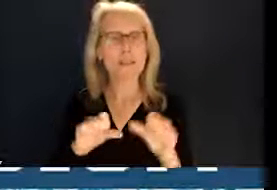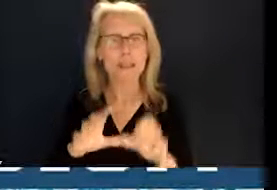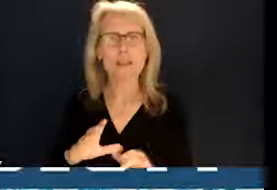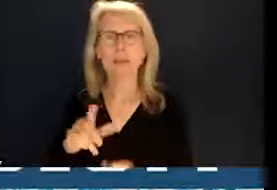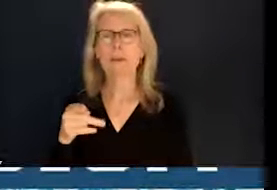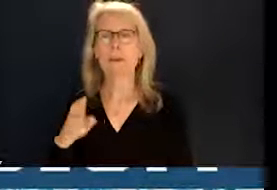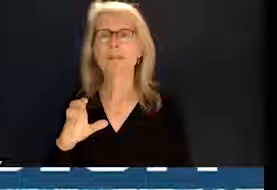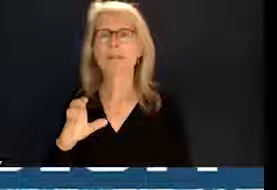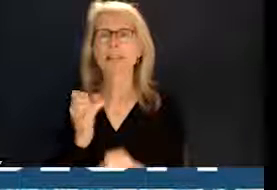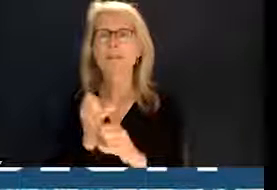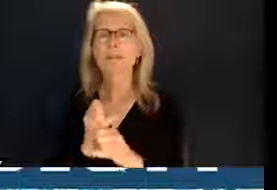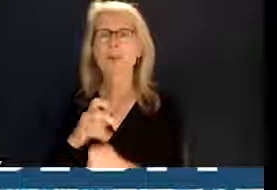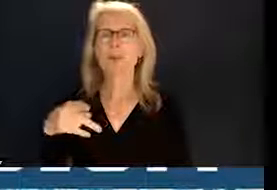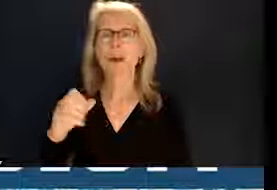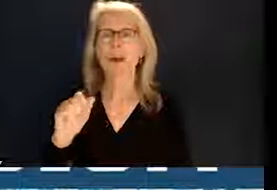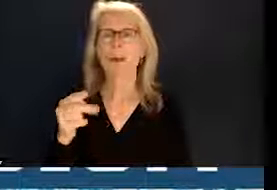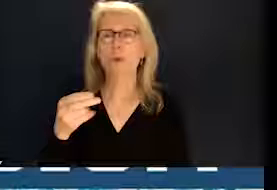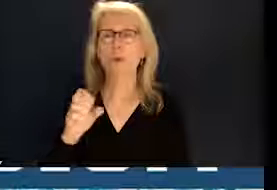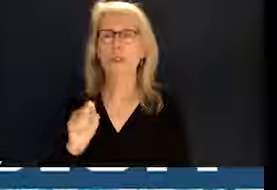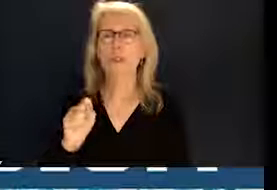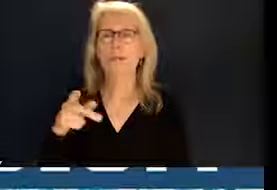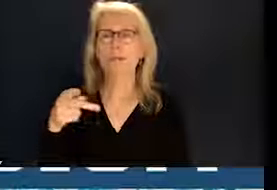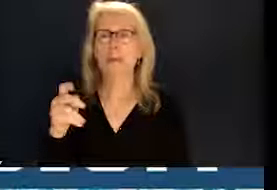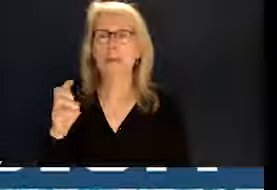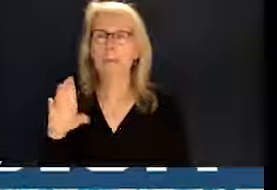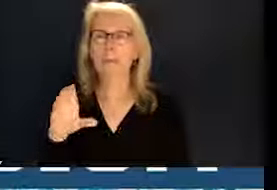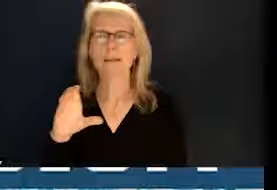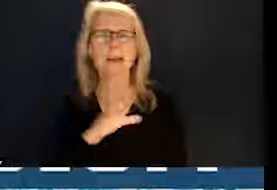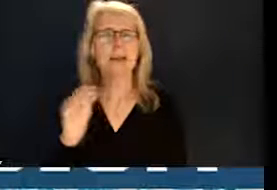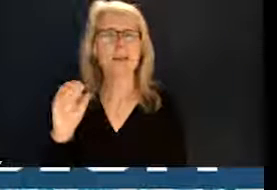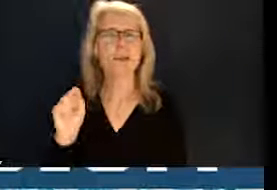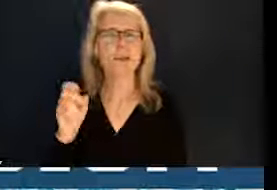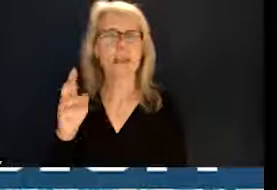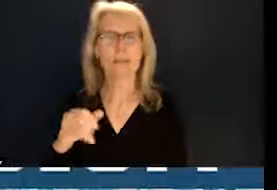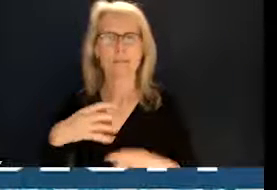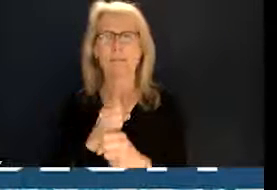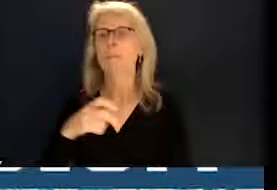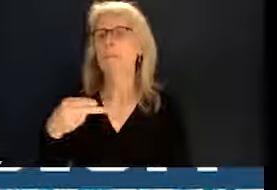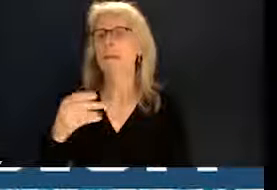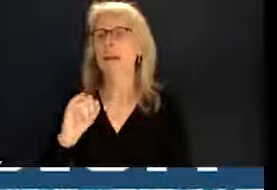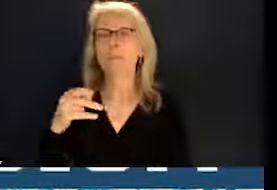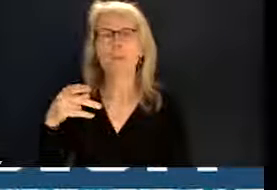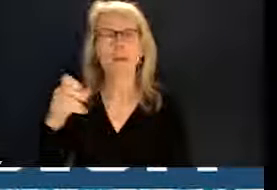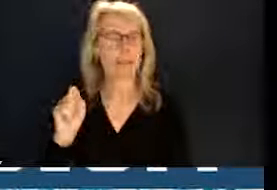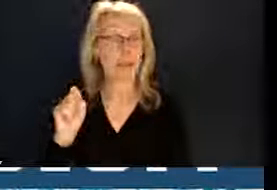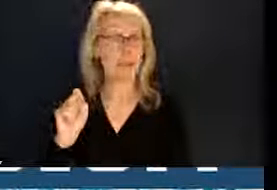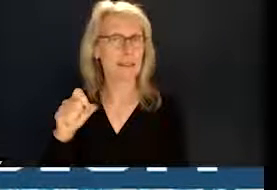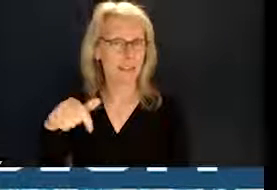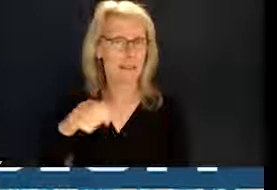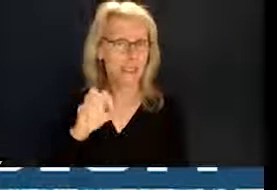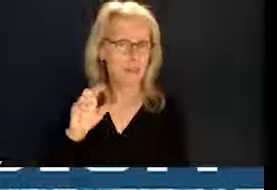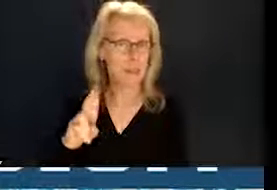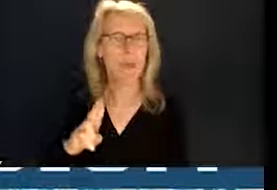Pathogens, Pandemics, and Society at Simon Fraser University. And this is our fourth installment of the President's